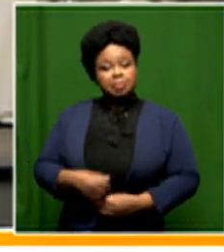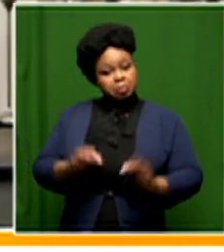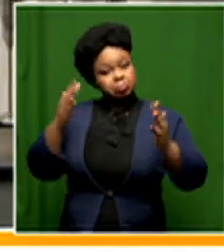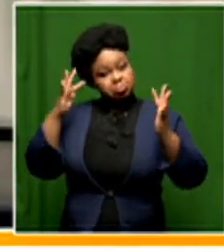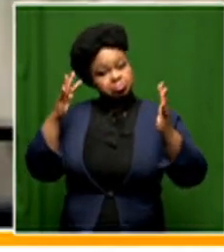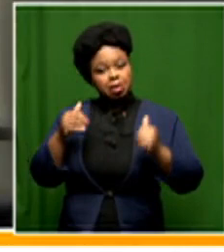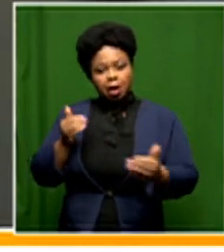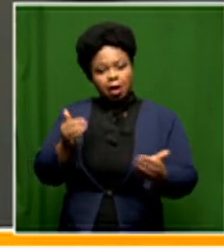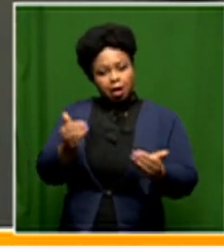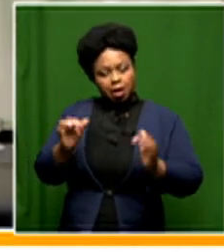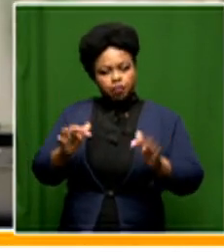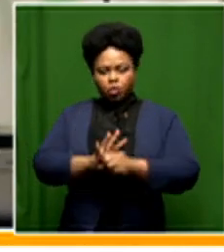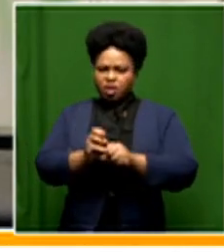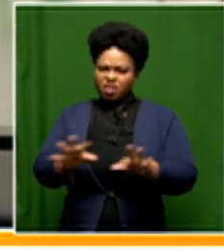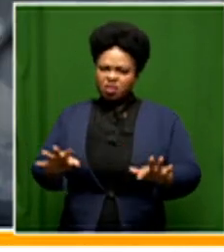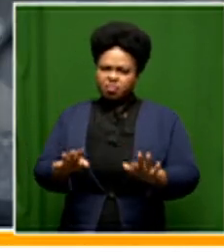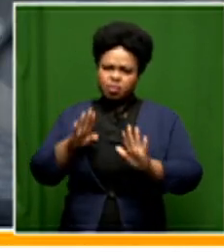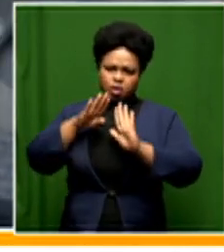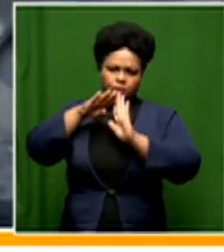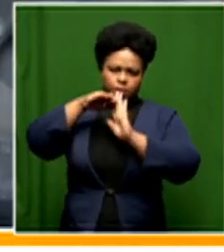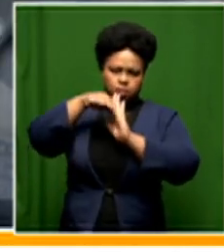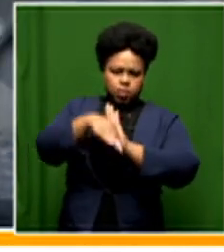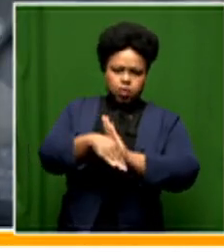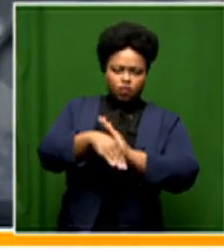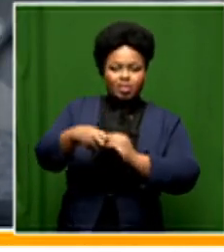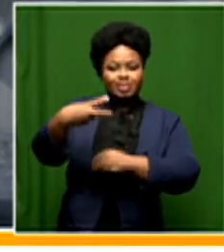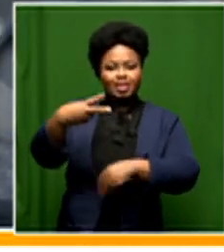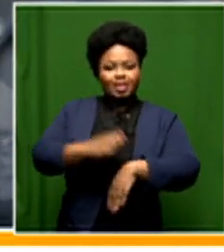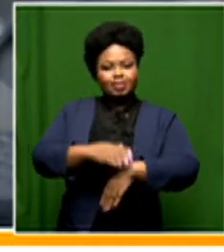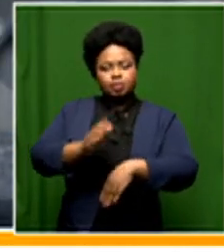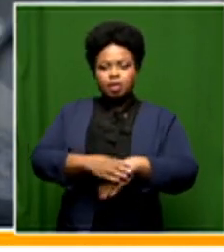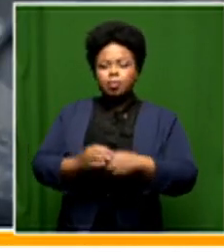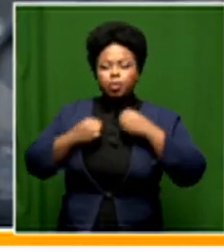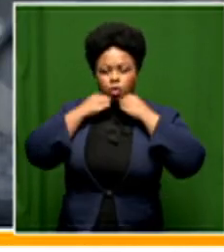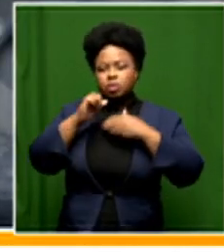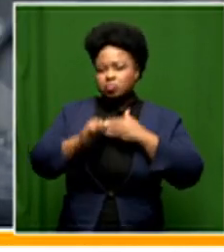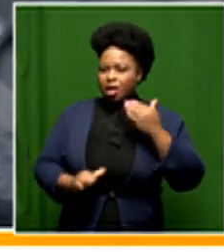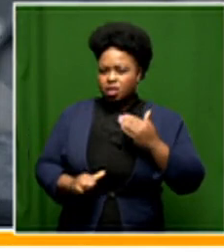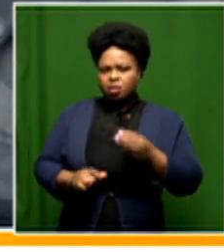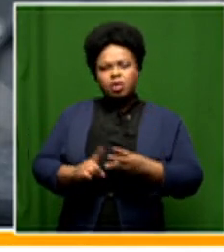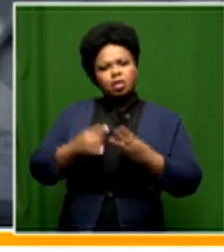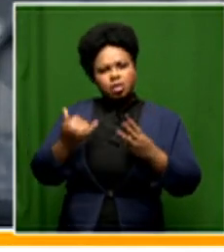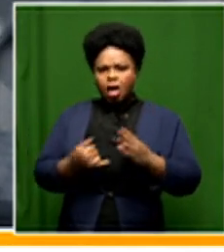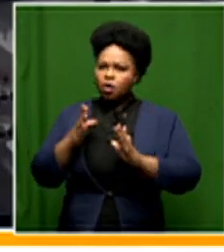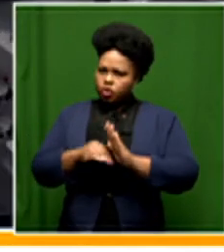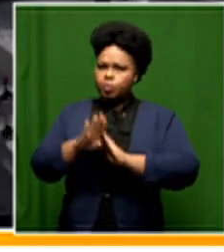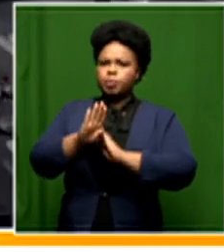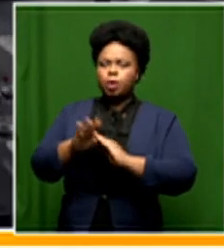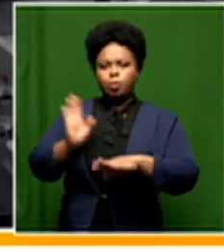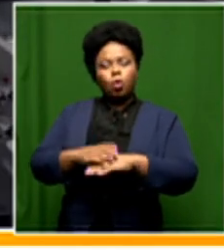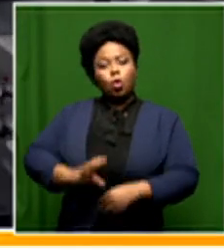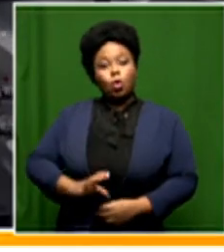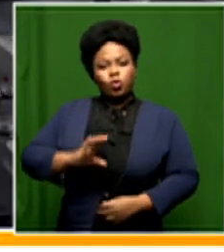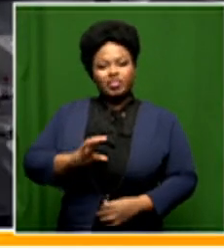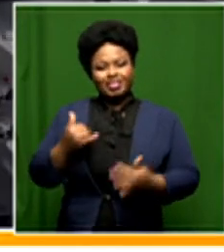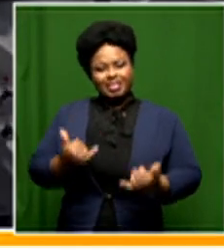handling of the pandemic. But this began to dip when we did our second round in August. But confidence seems to have come back up again